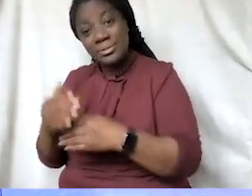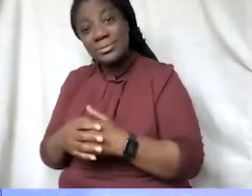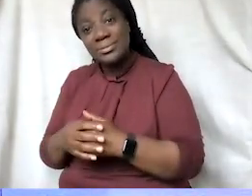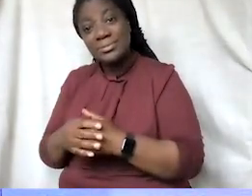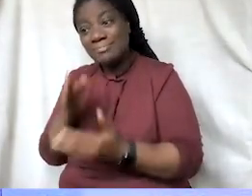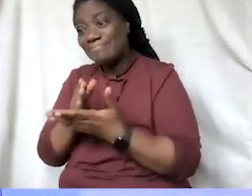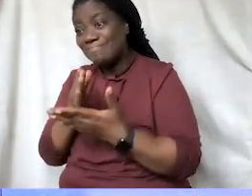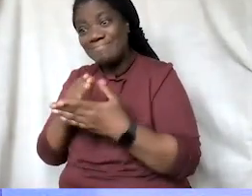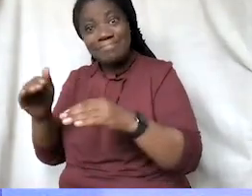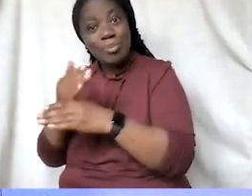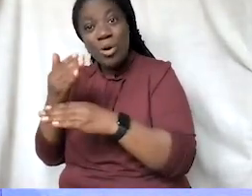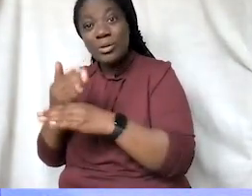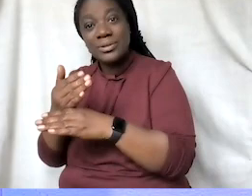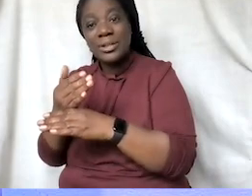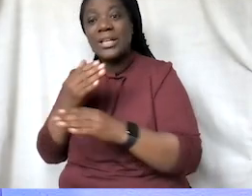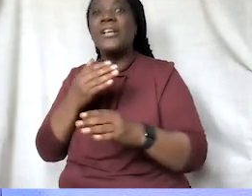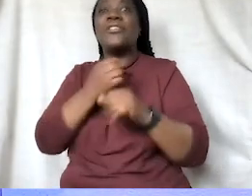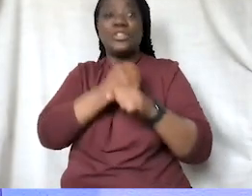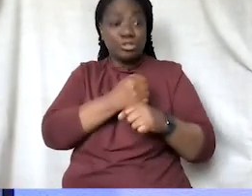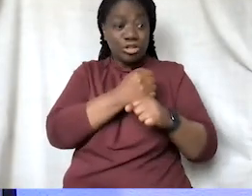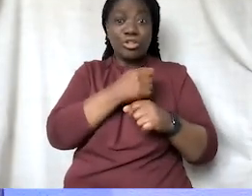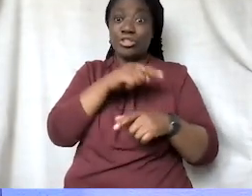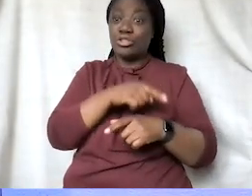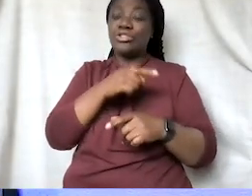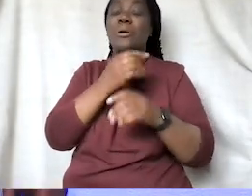God the church prayed for Peter